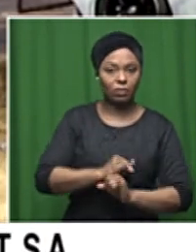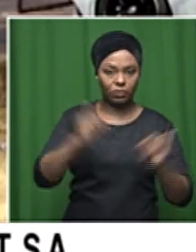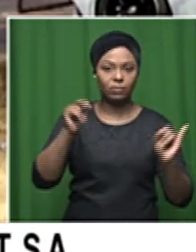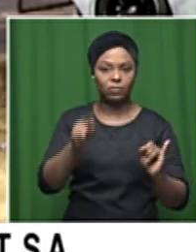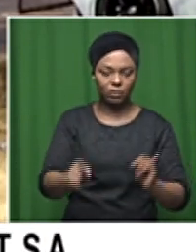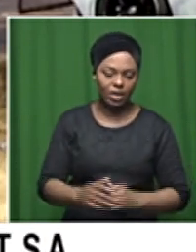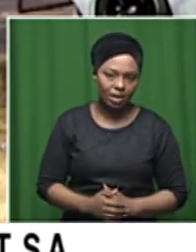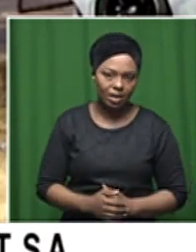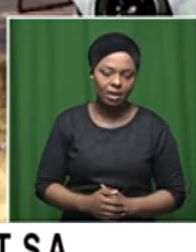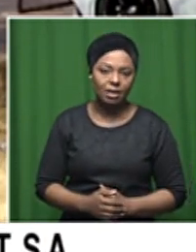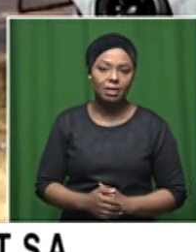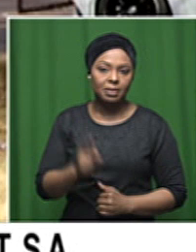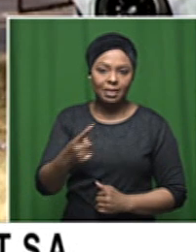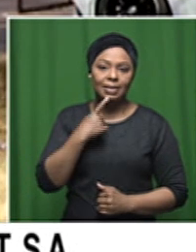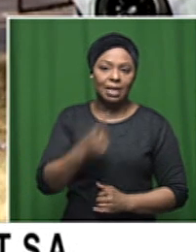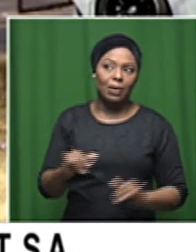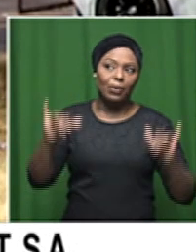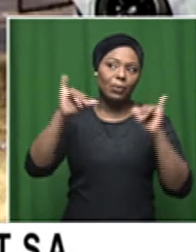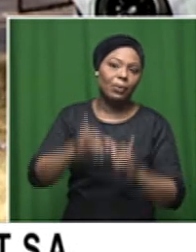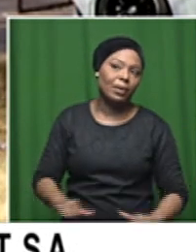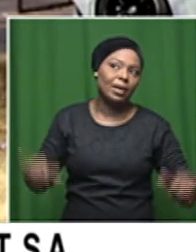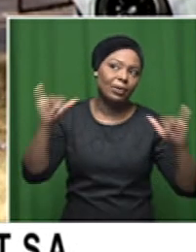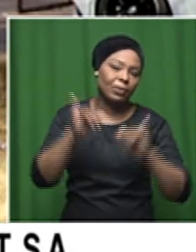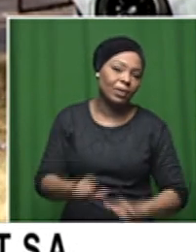states that the long and tedious